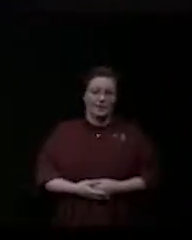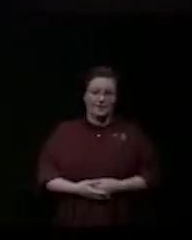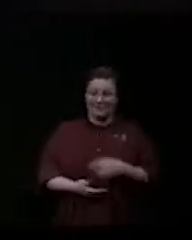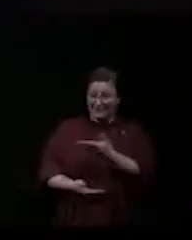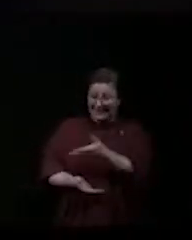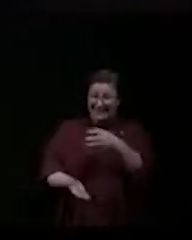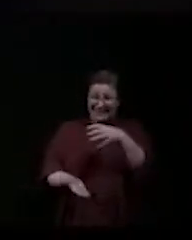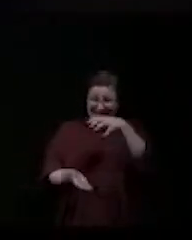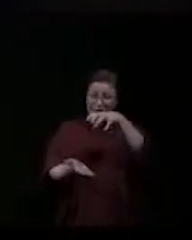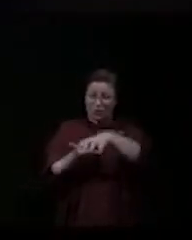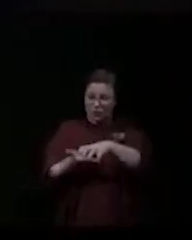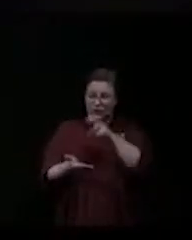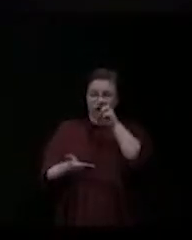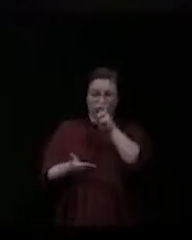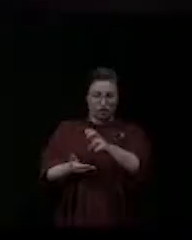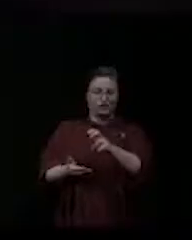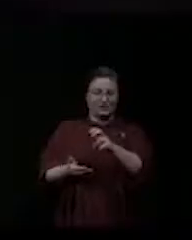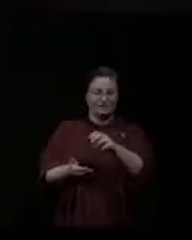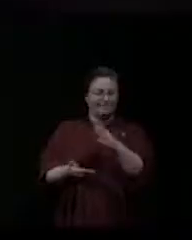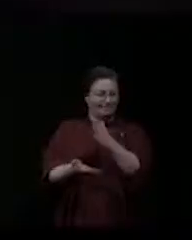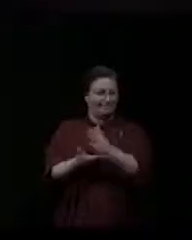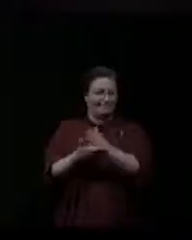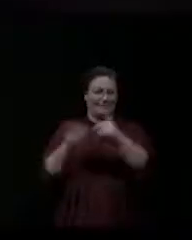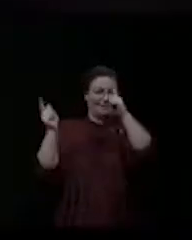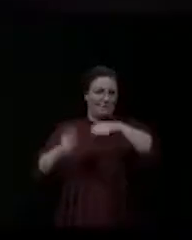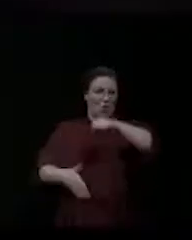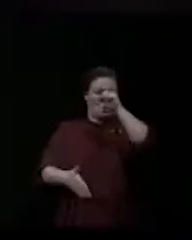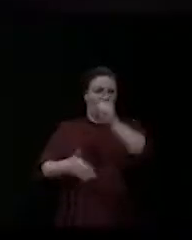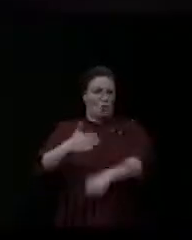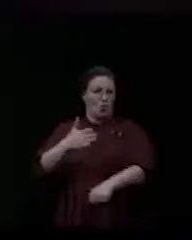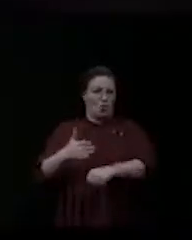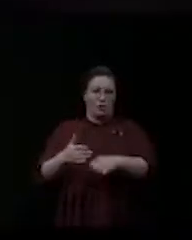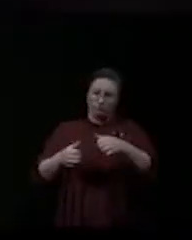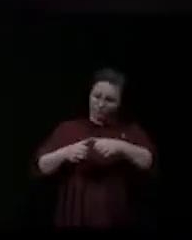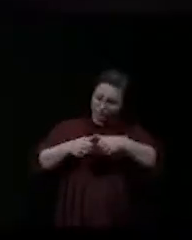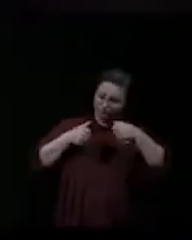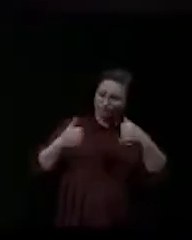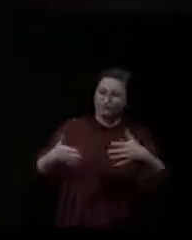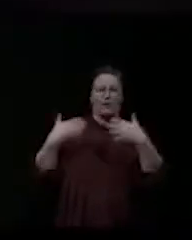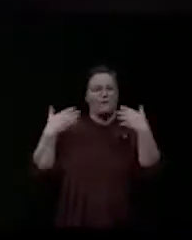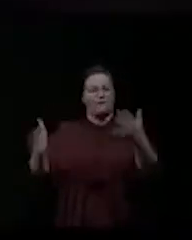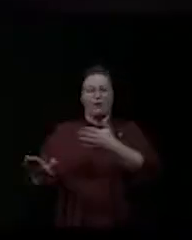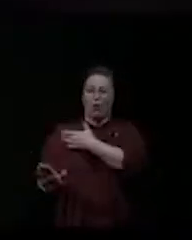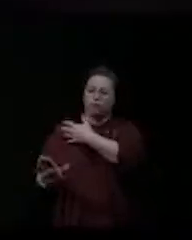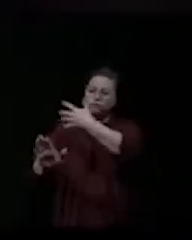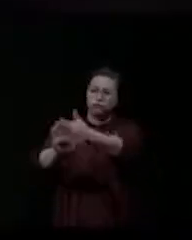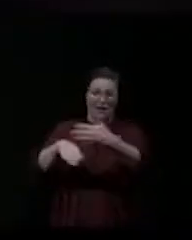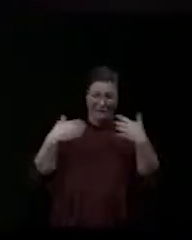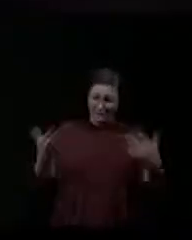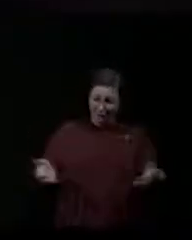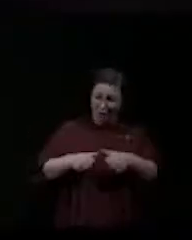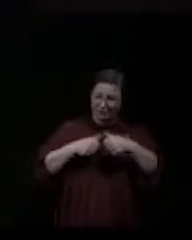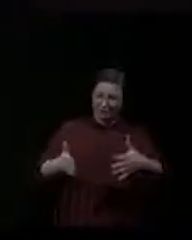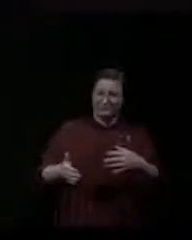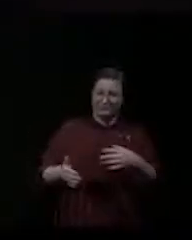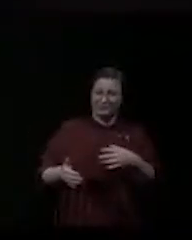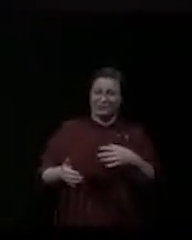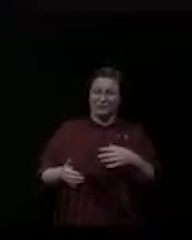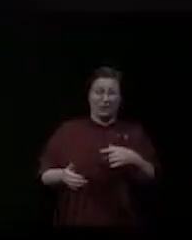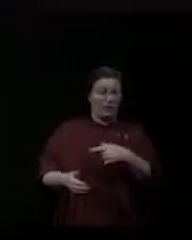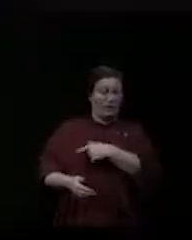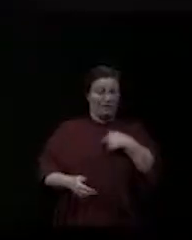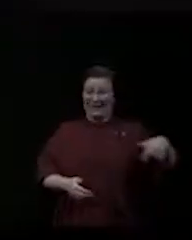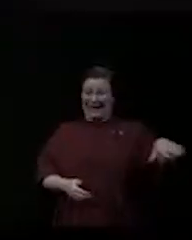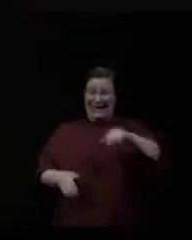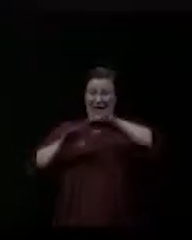appears to have reached the threshold of genocide could have been permitted to last for so long in full view